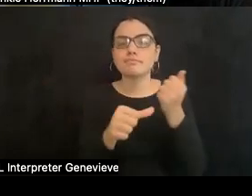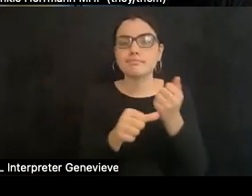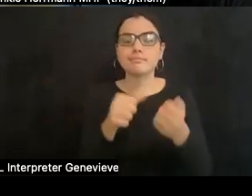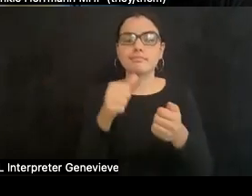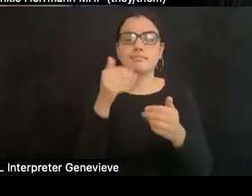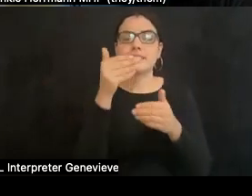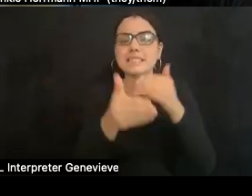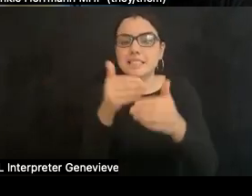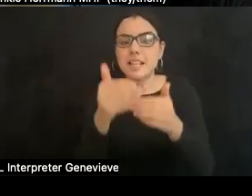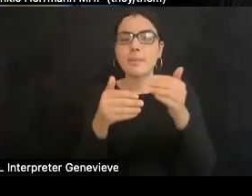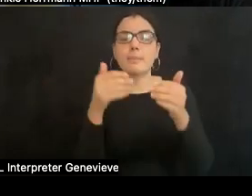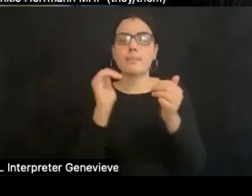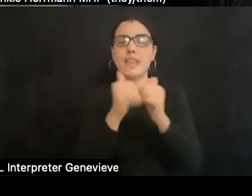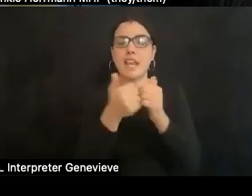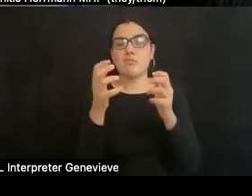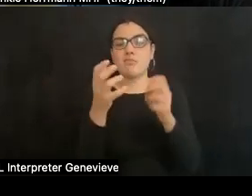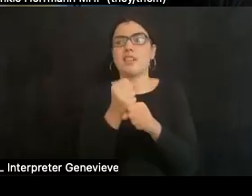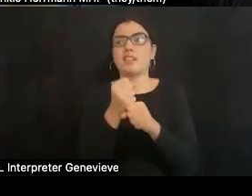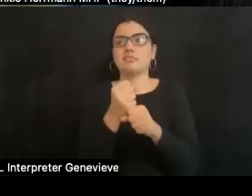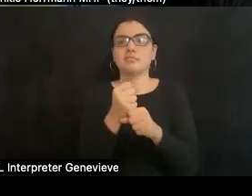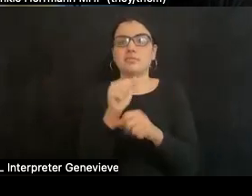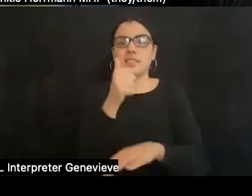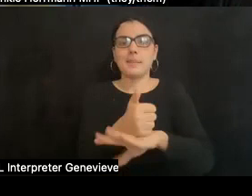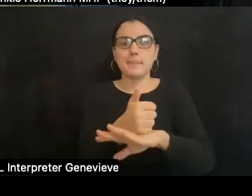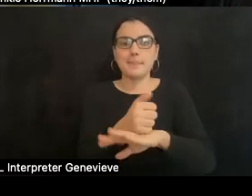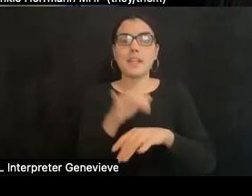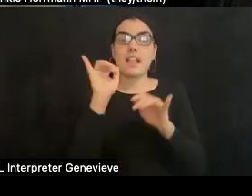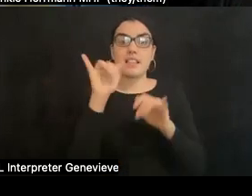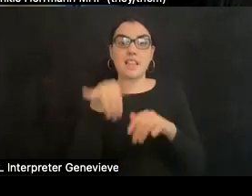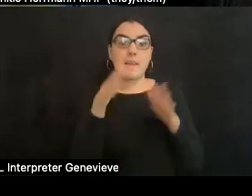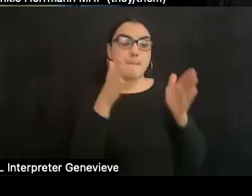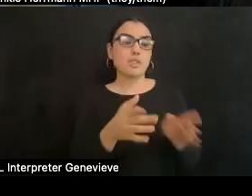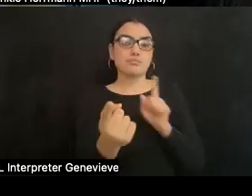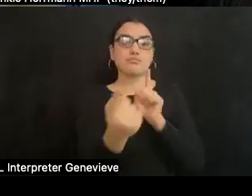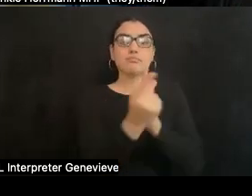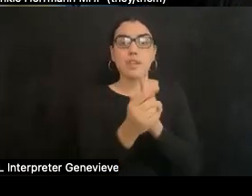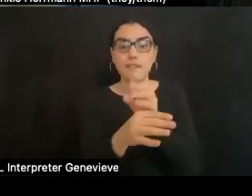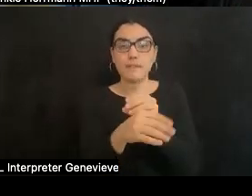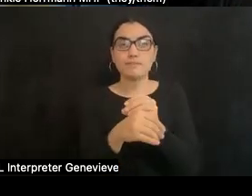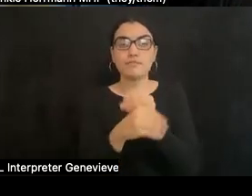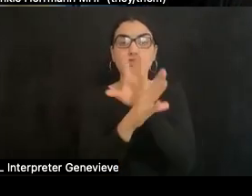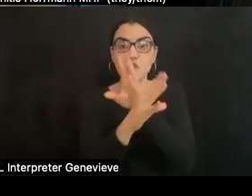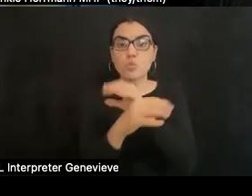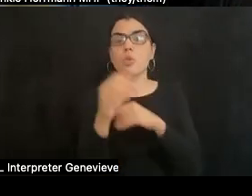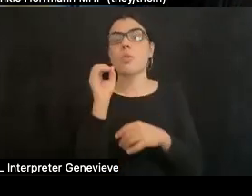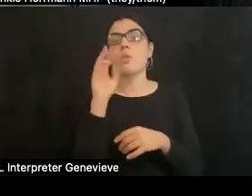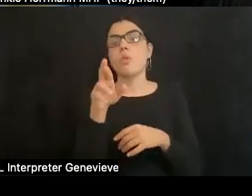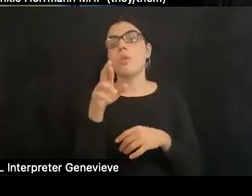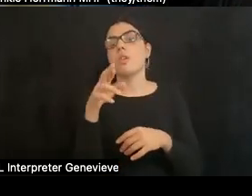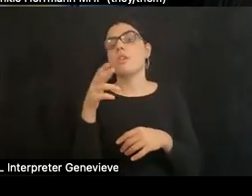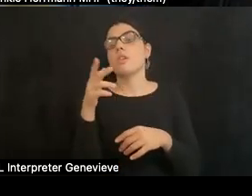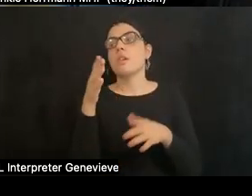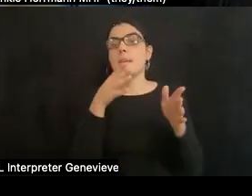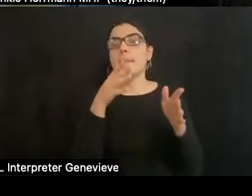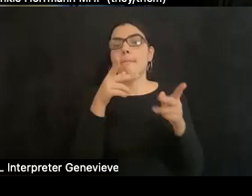up. So that individual meets with you, either virtually or in a place of your choosing,